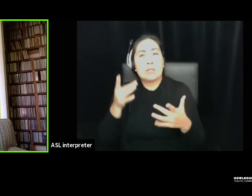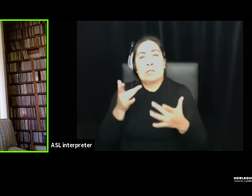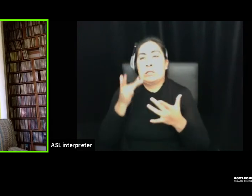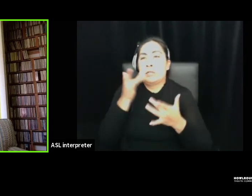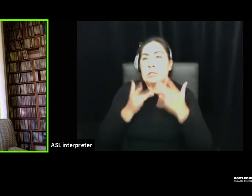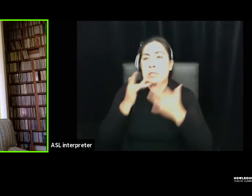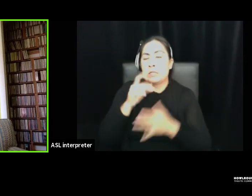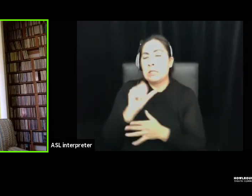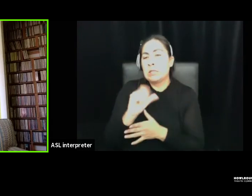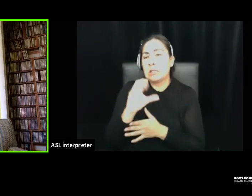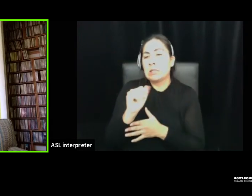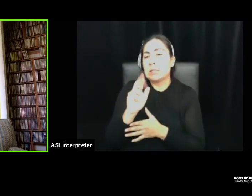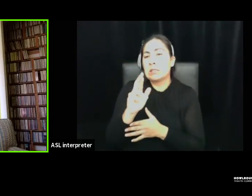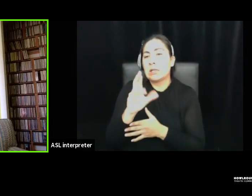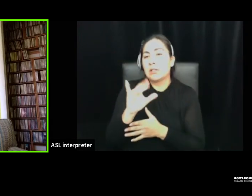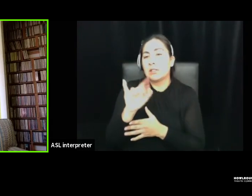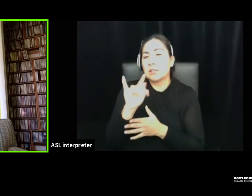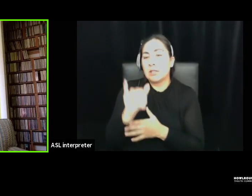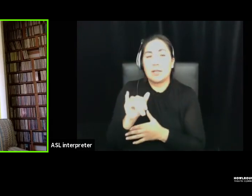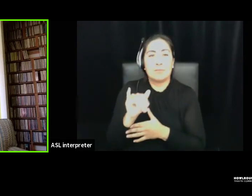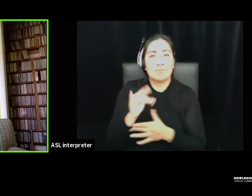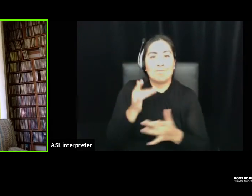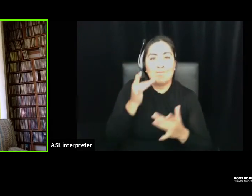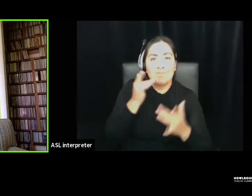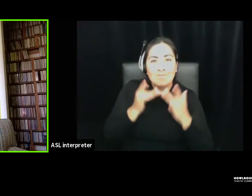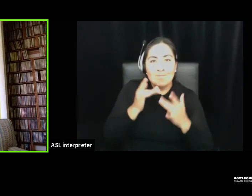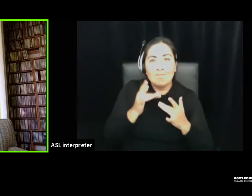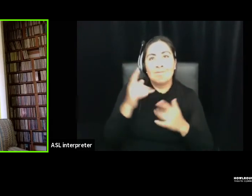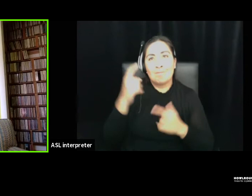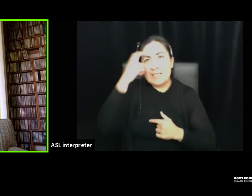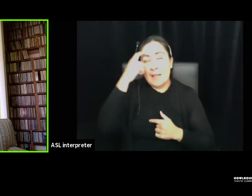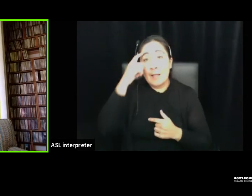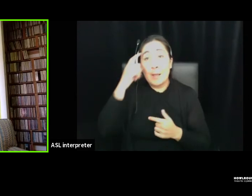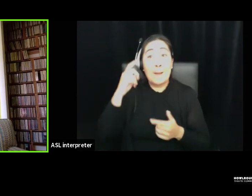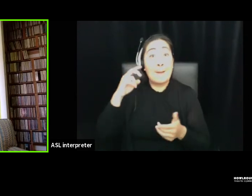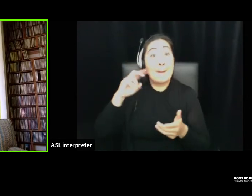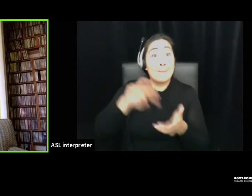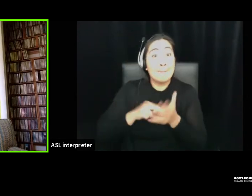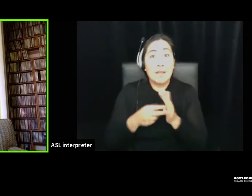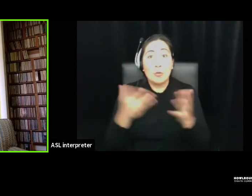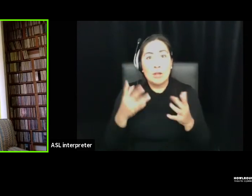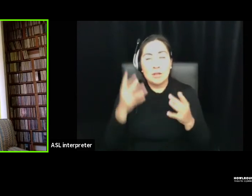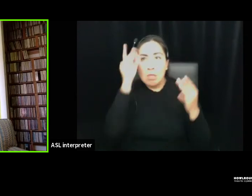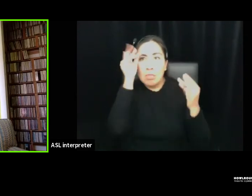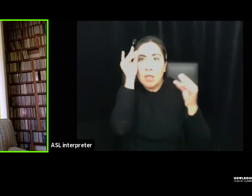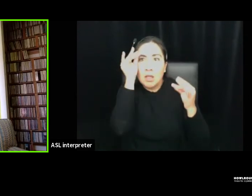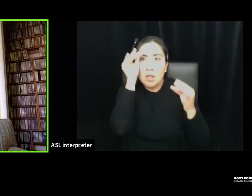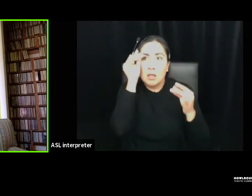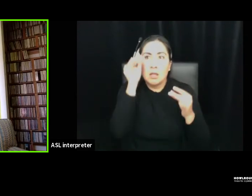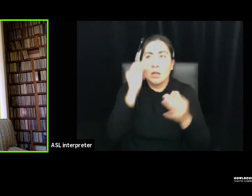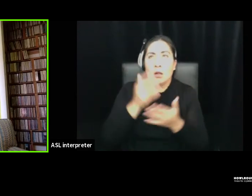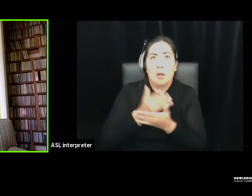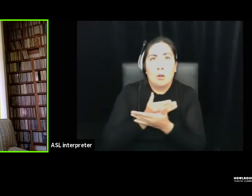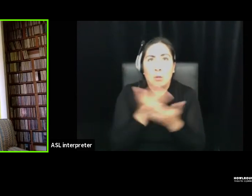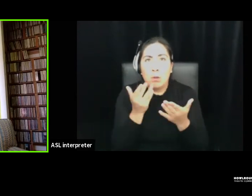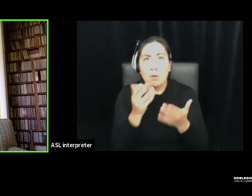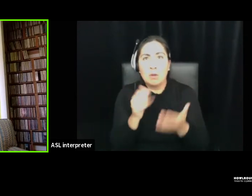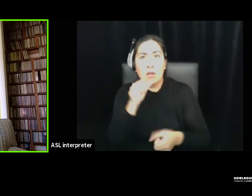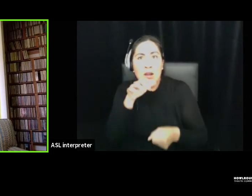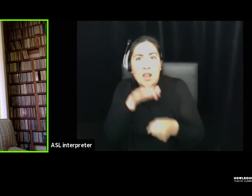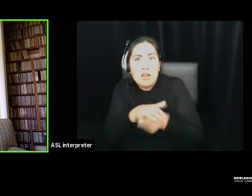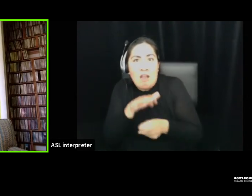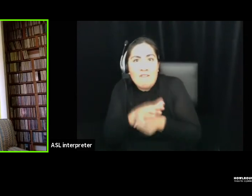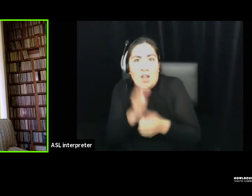Scarcity mentality is zero-sum thinking. It's the belief that there will never be enough of the things we need